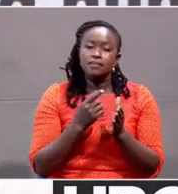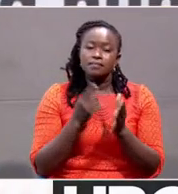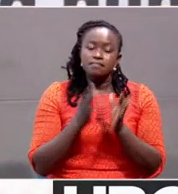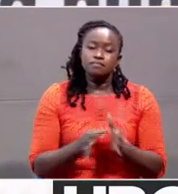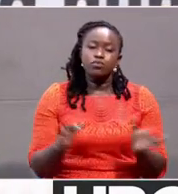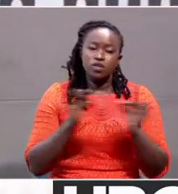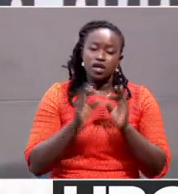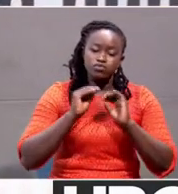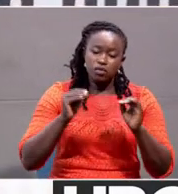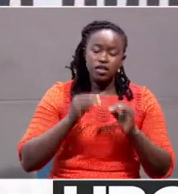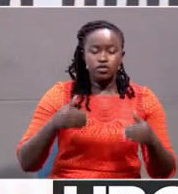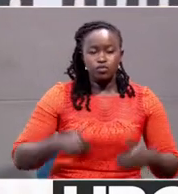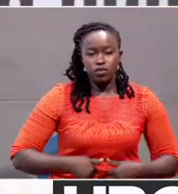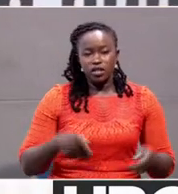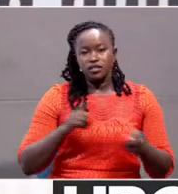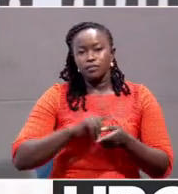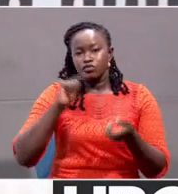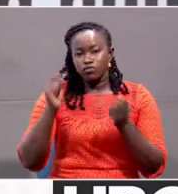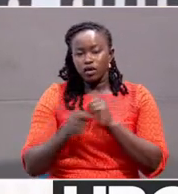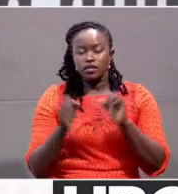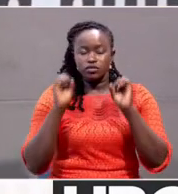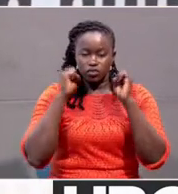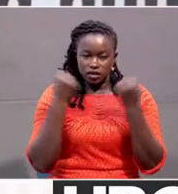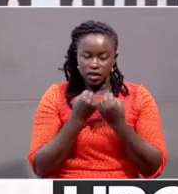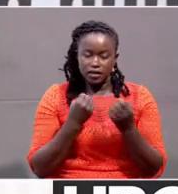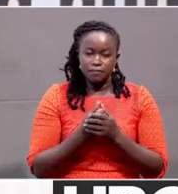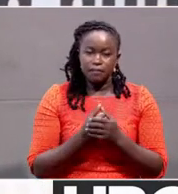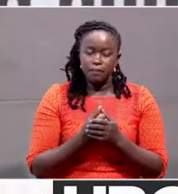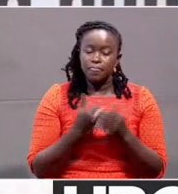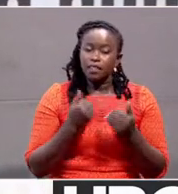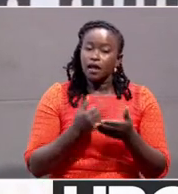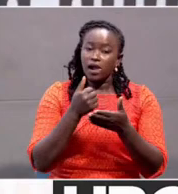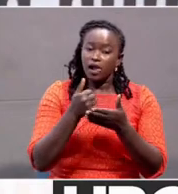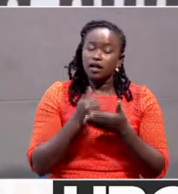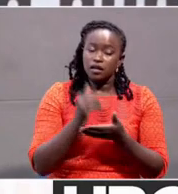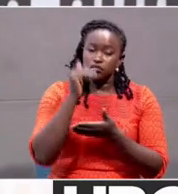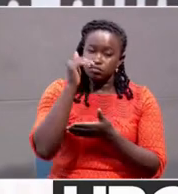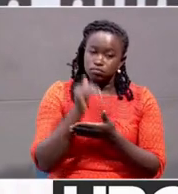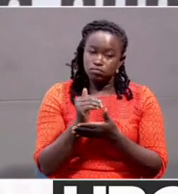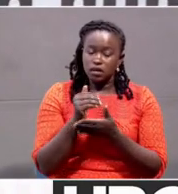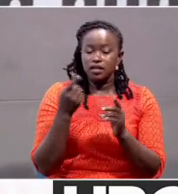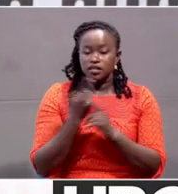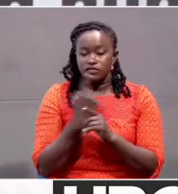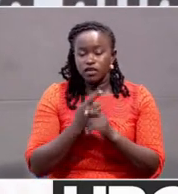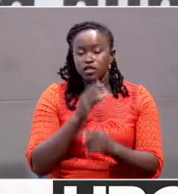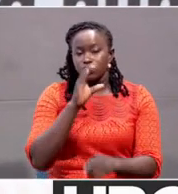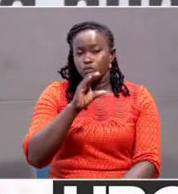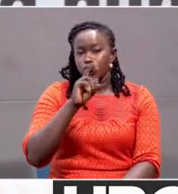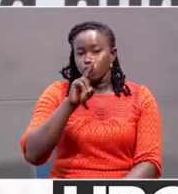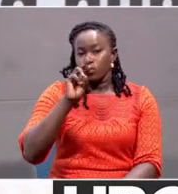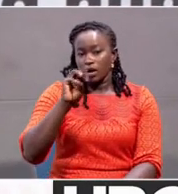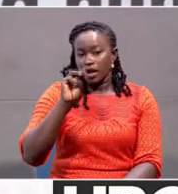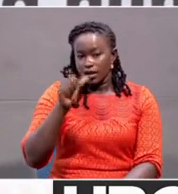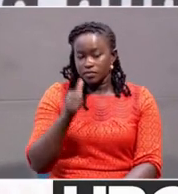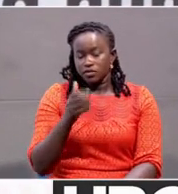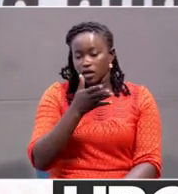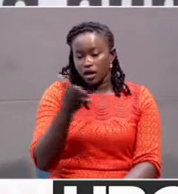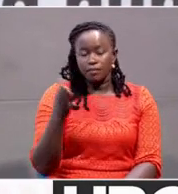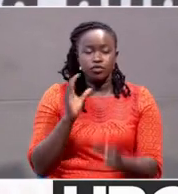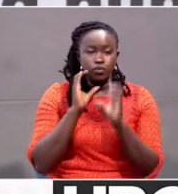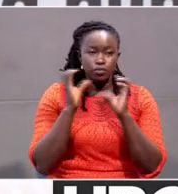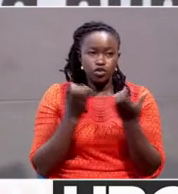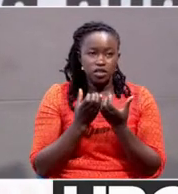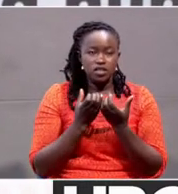in order to transform the society. It has helped us scale down on a number of crimes in our communities.